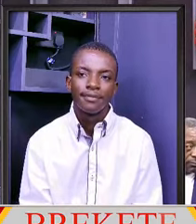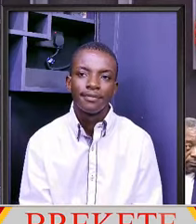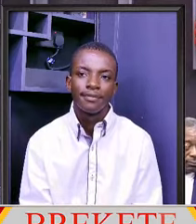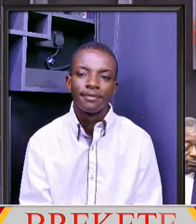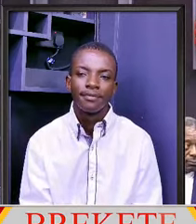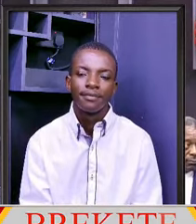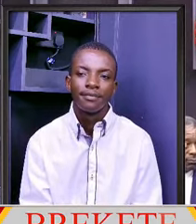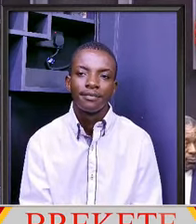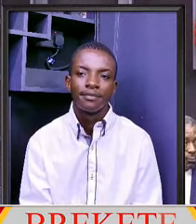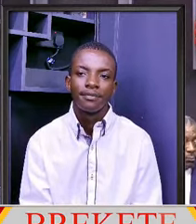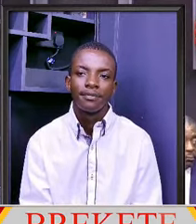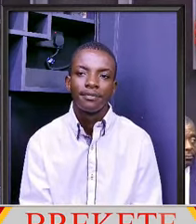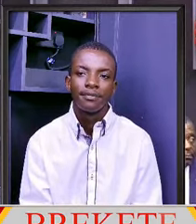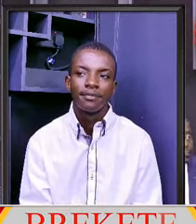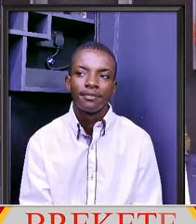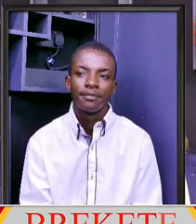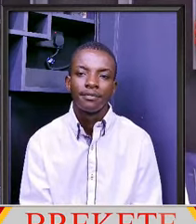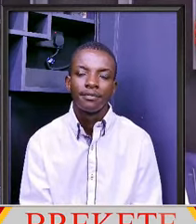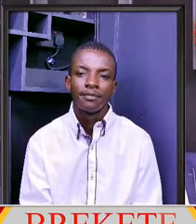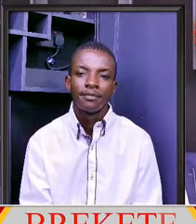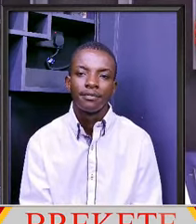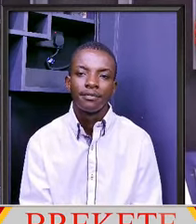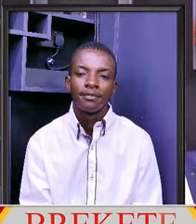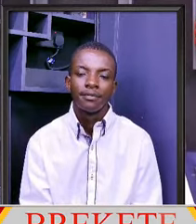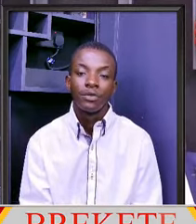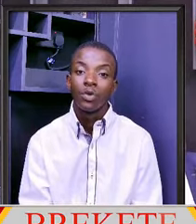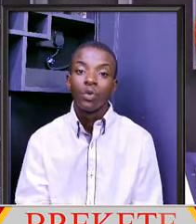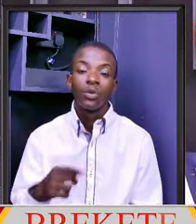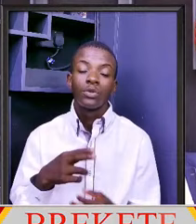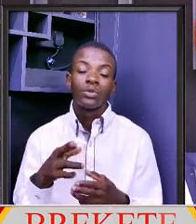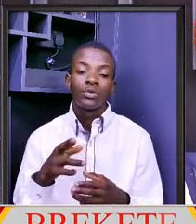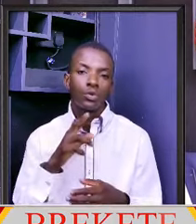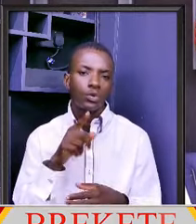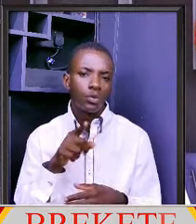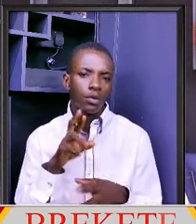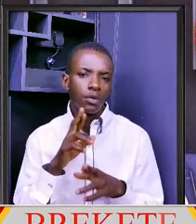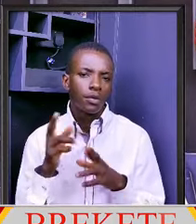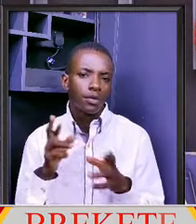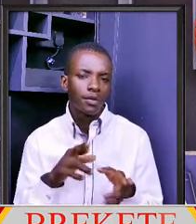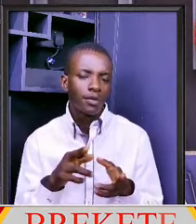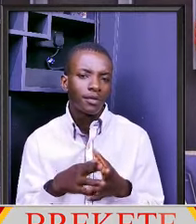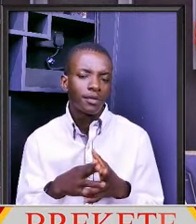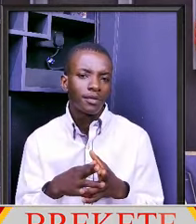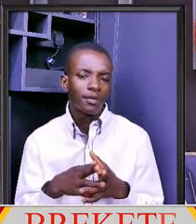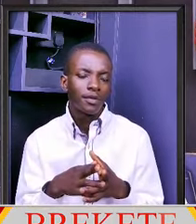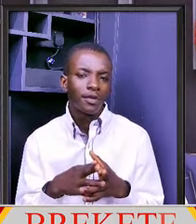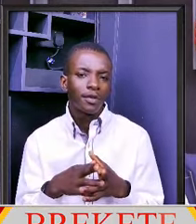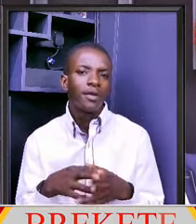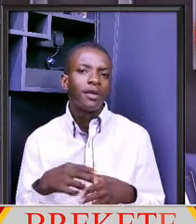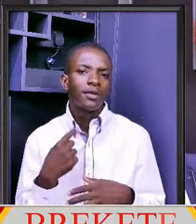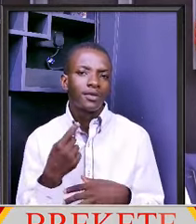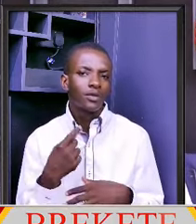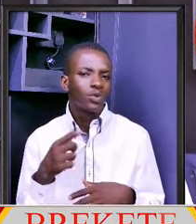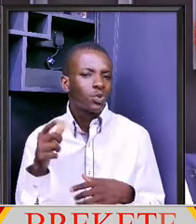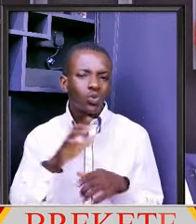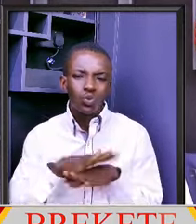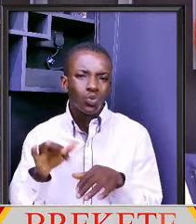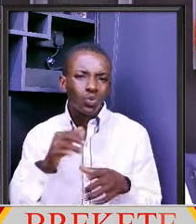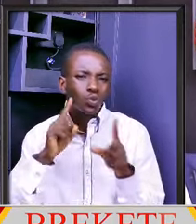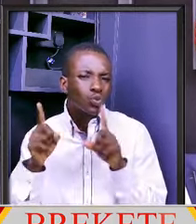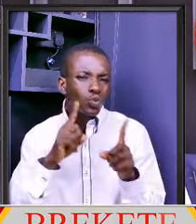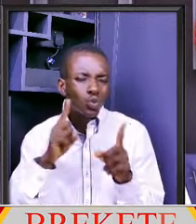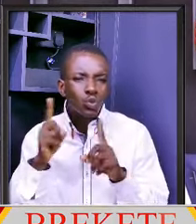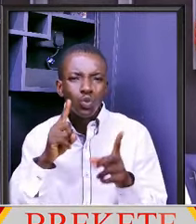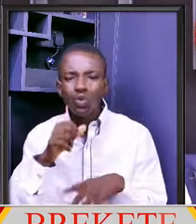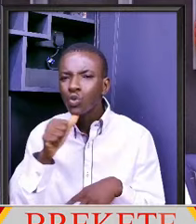team. Okay. To join the formula in Nigeria. So once you are ready. Different equipment and then. Okay, once you are ready, you guy, let us know, sir.